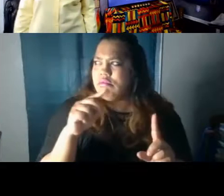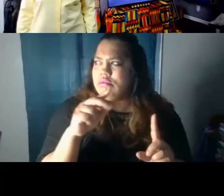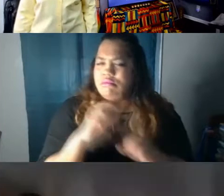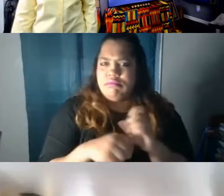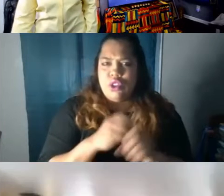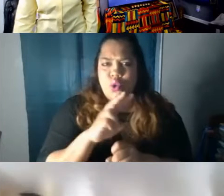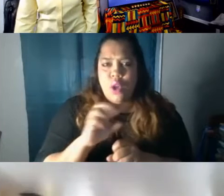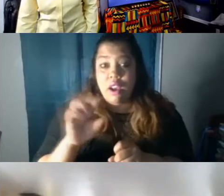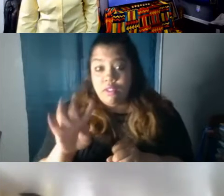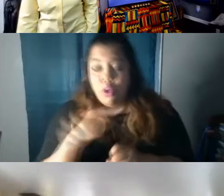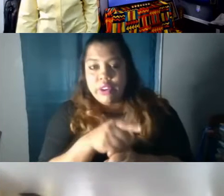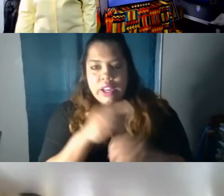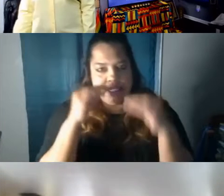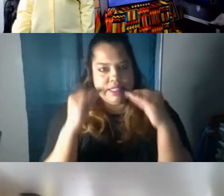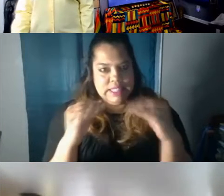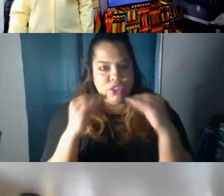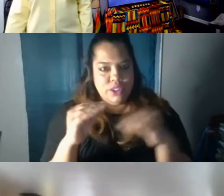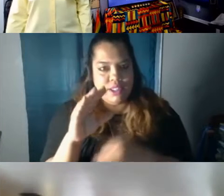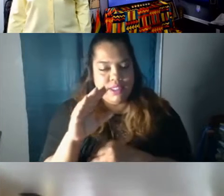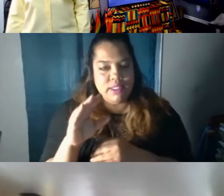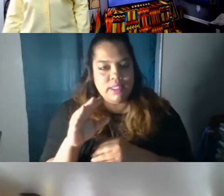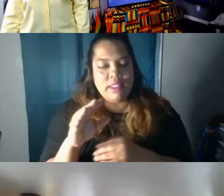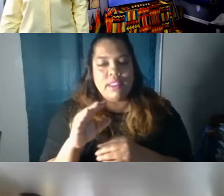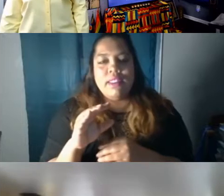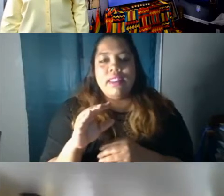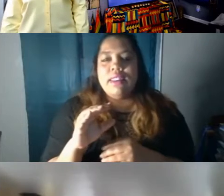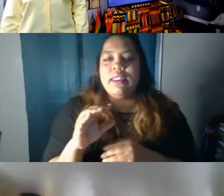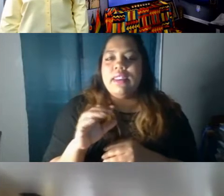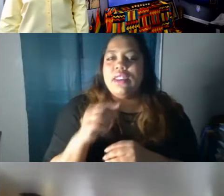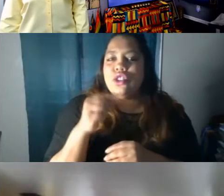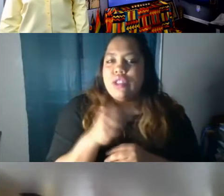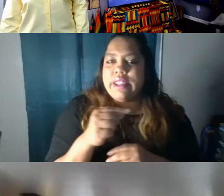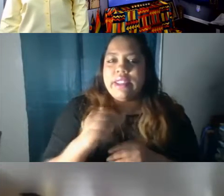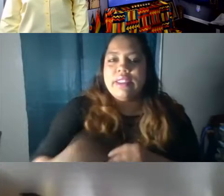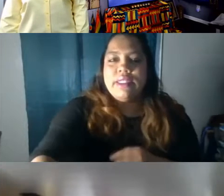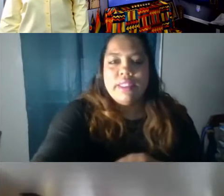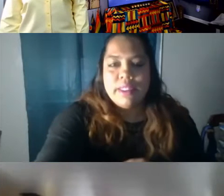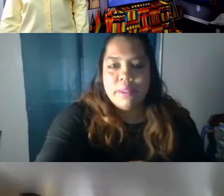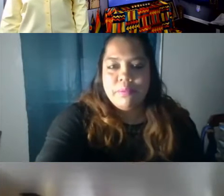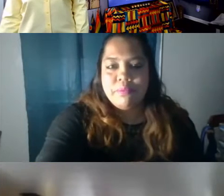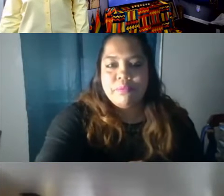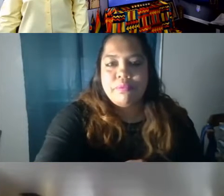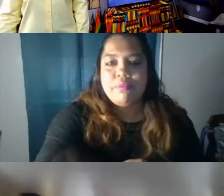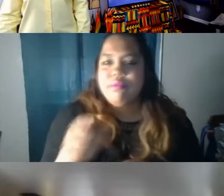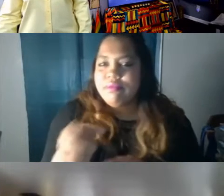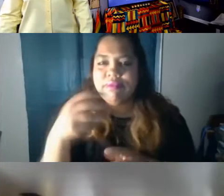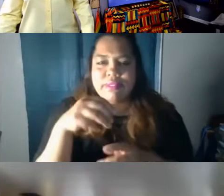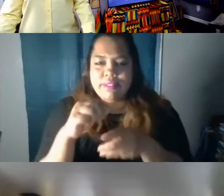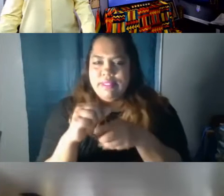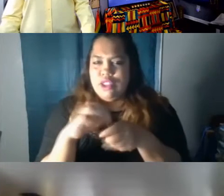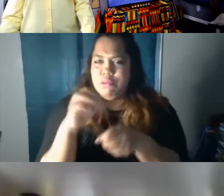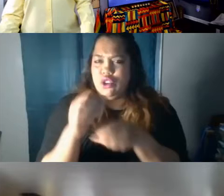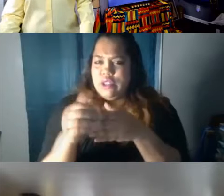since 2013. Sue believes that we are the point of power in our lives, that our